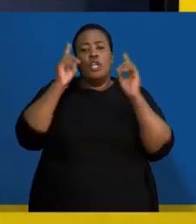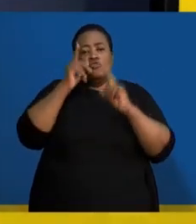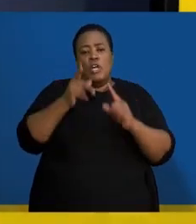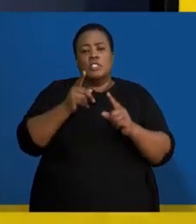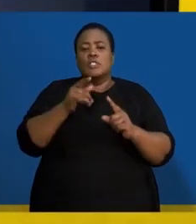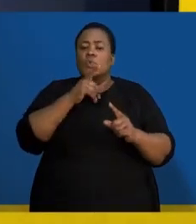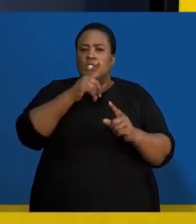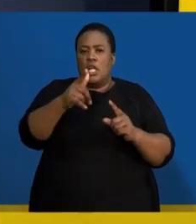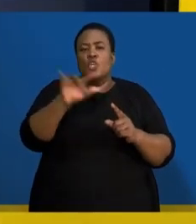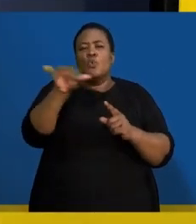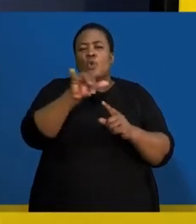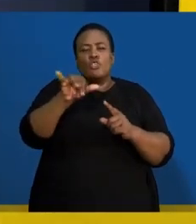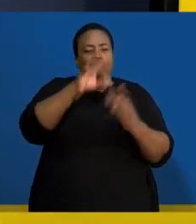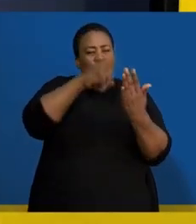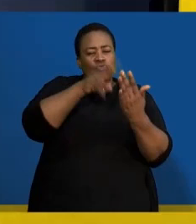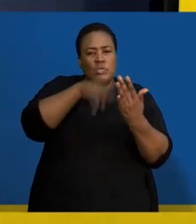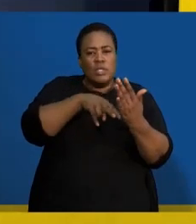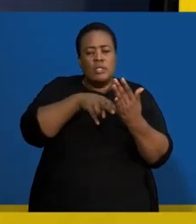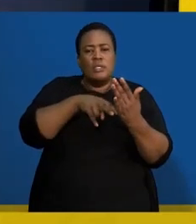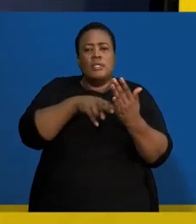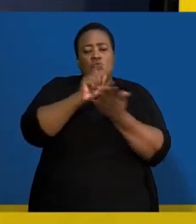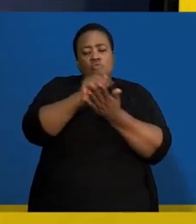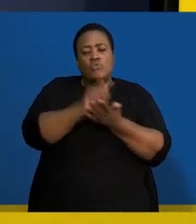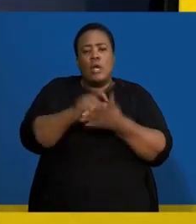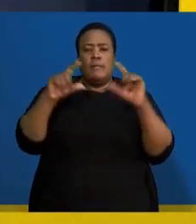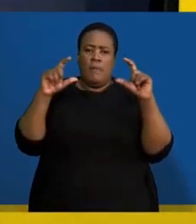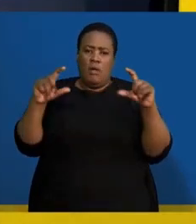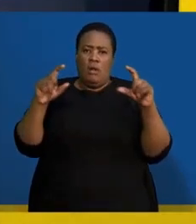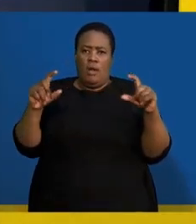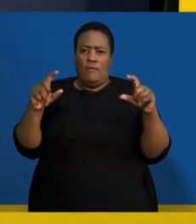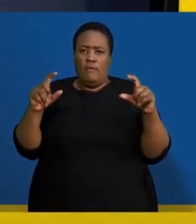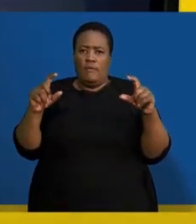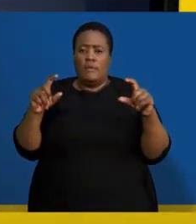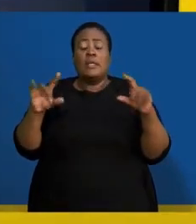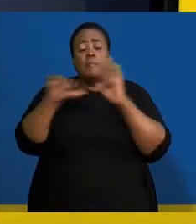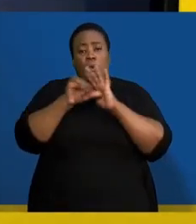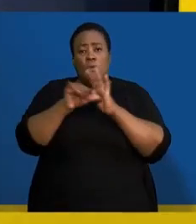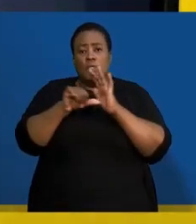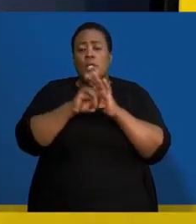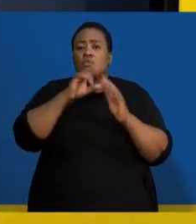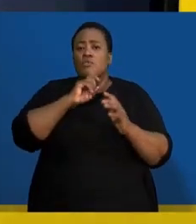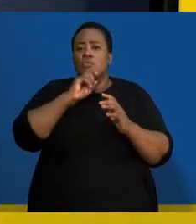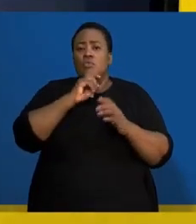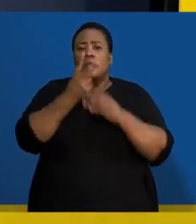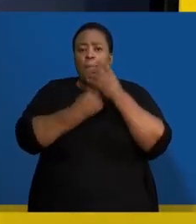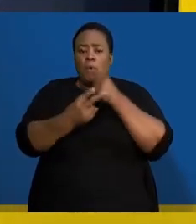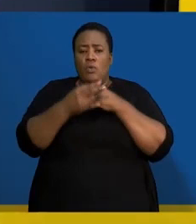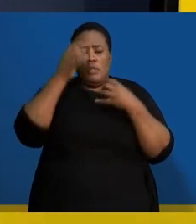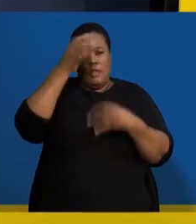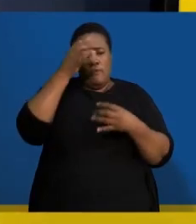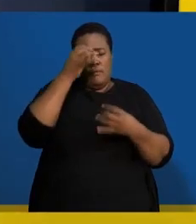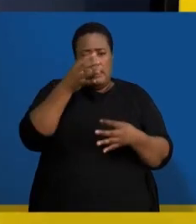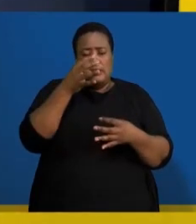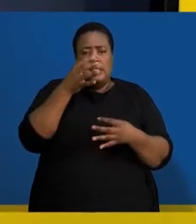read in order to write that paragraph. And when you're writing that paragraph, it's also very important to use both the information contained